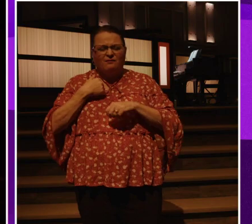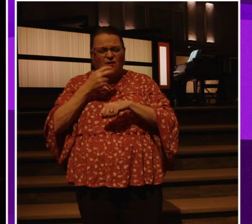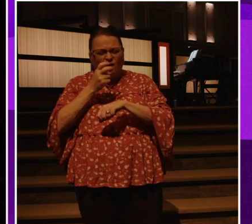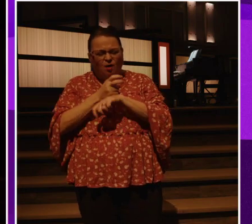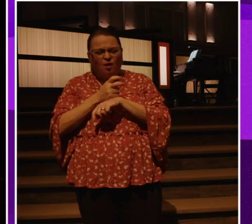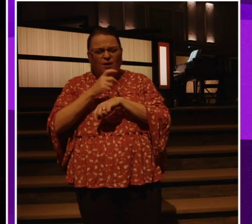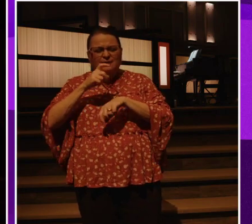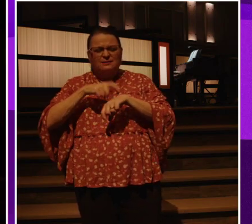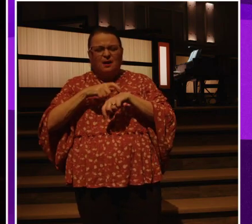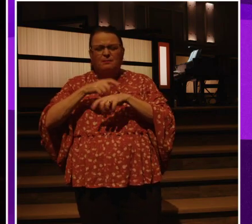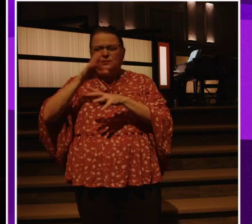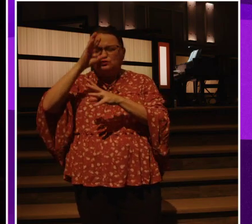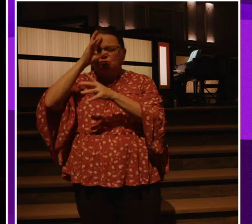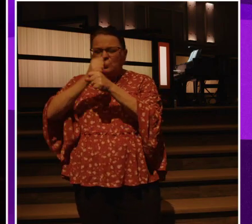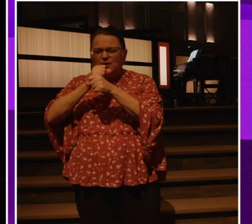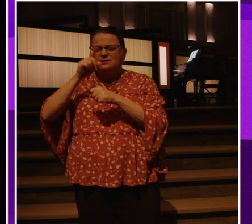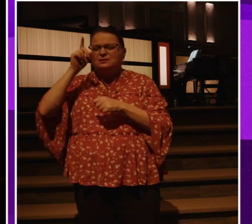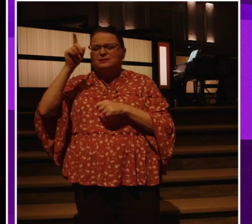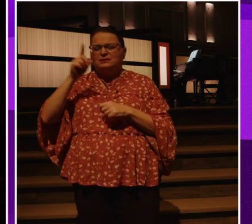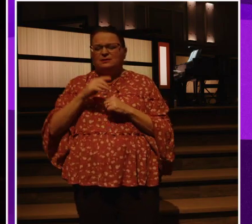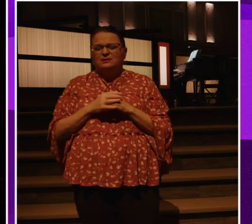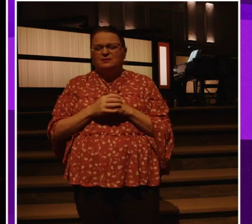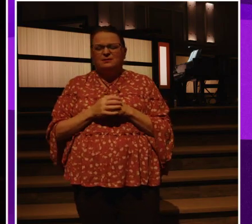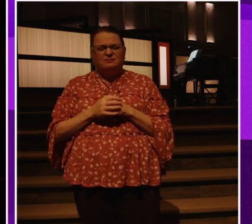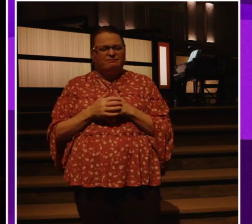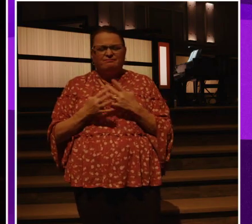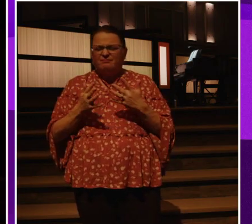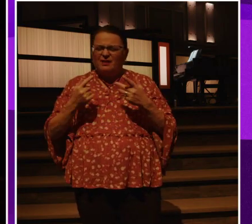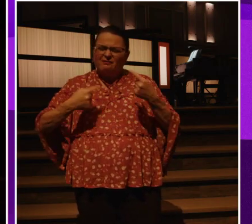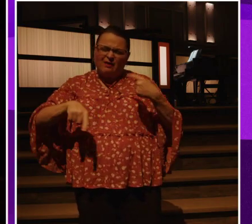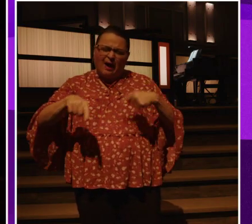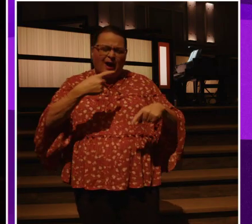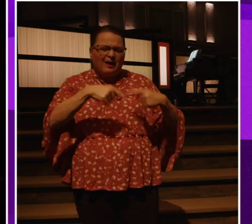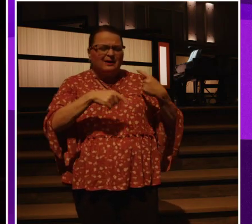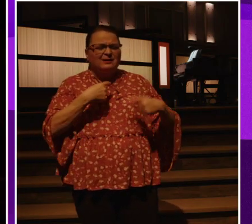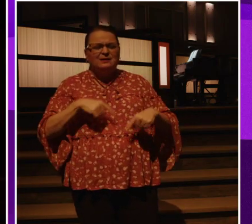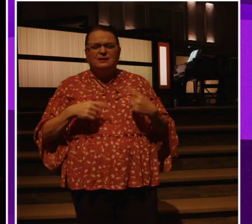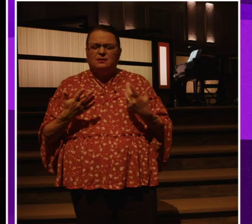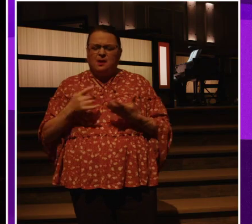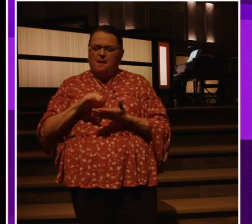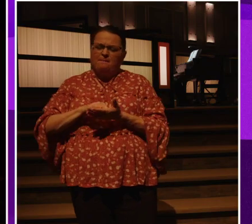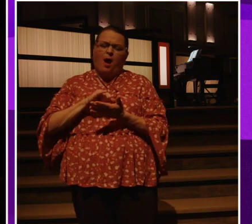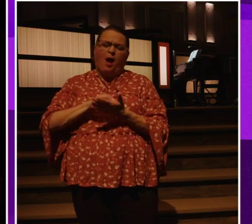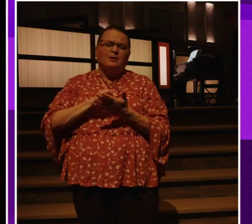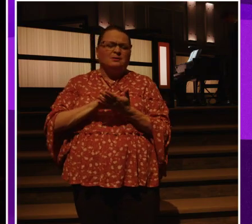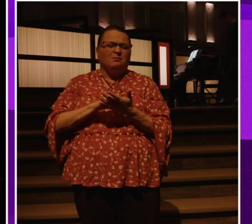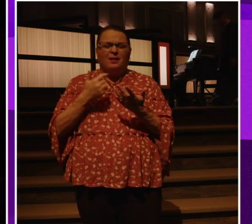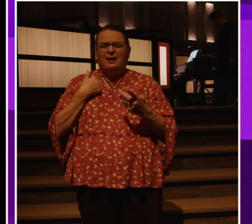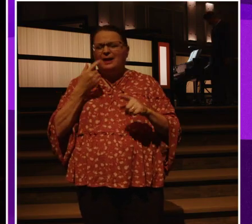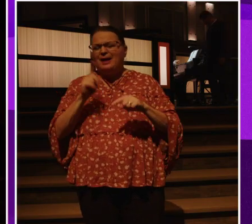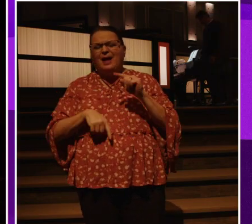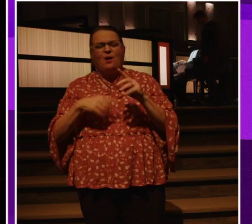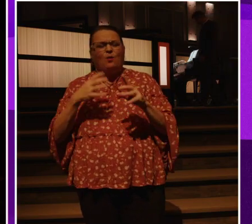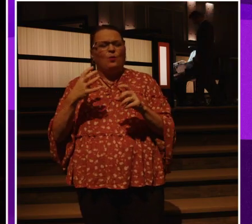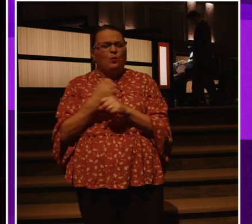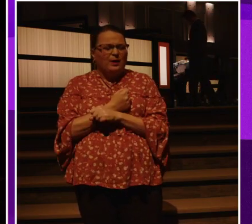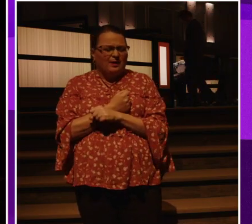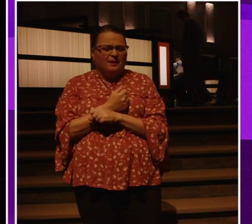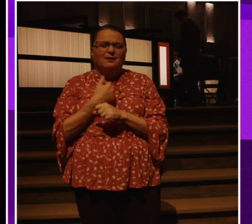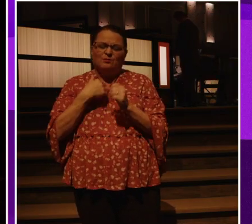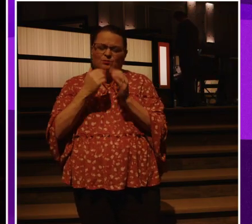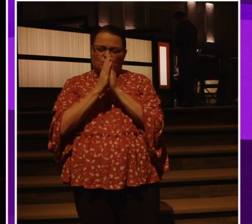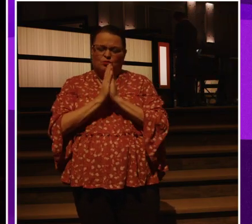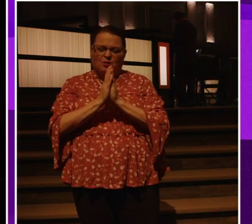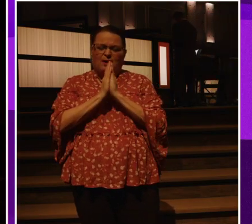difficulty trusting, who are fighting an impossible battle to win, I pray that You